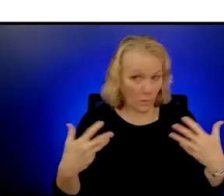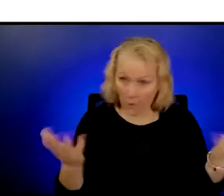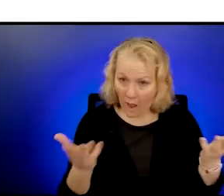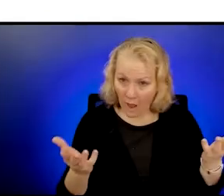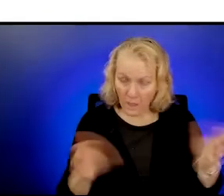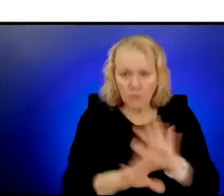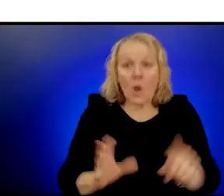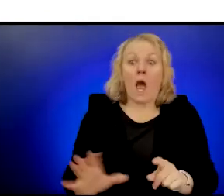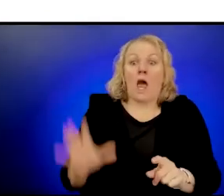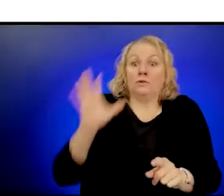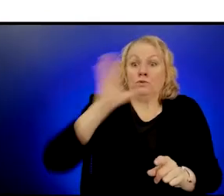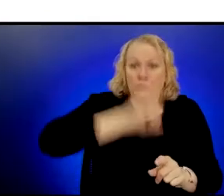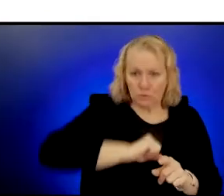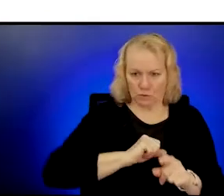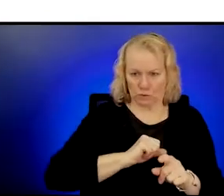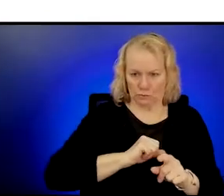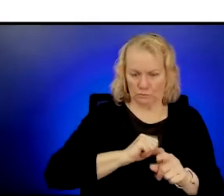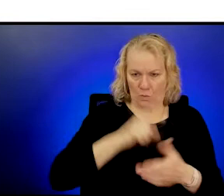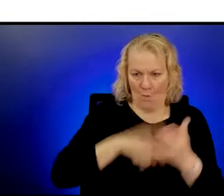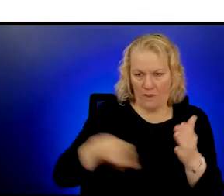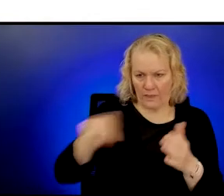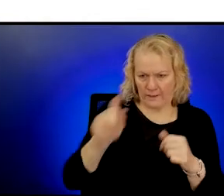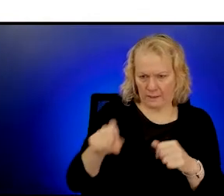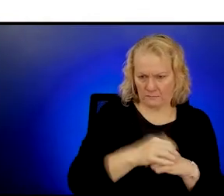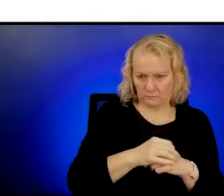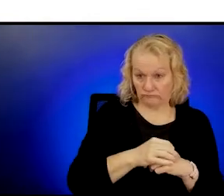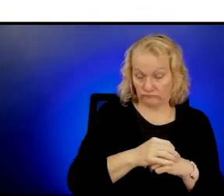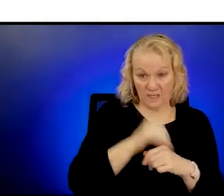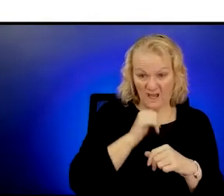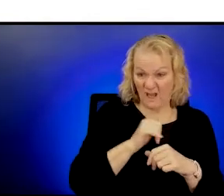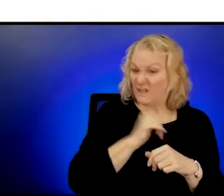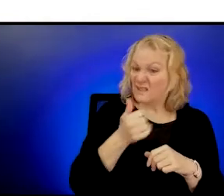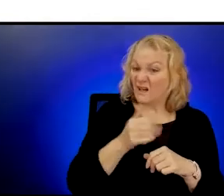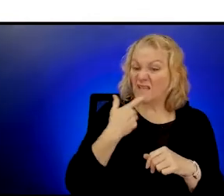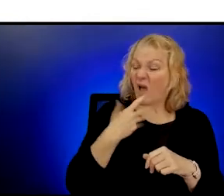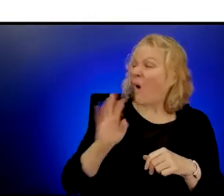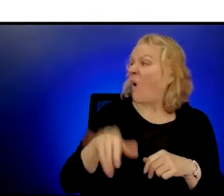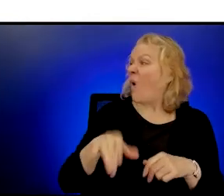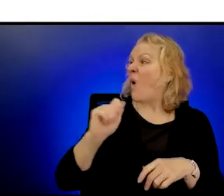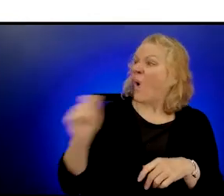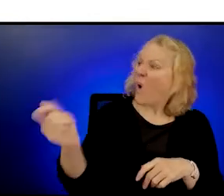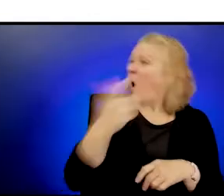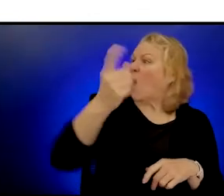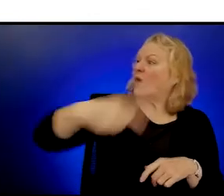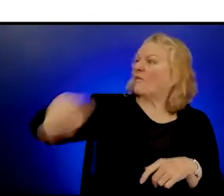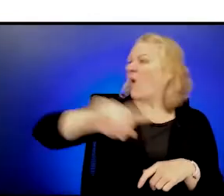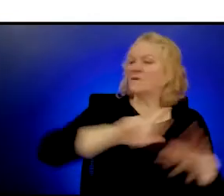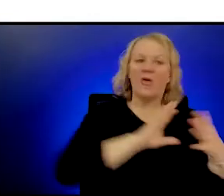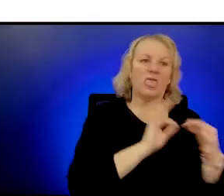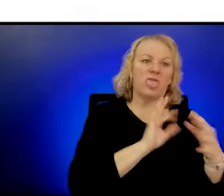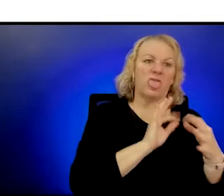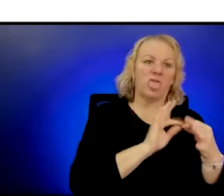assume the person's needs or abilities. Don't stereotype the individual in light of their disability.